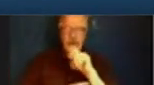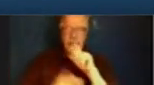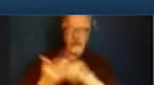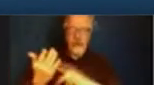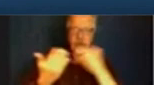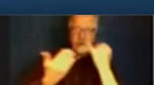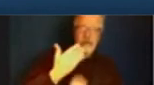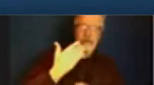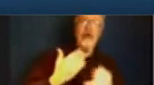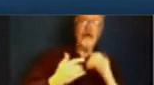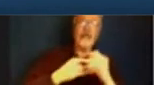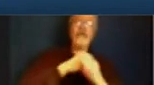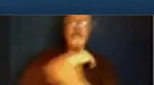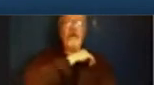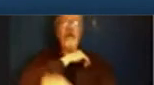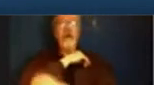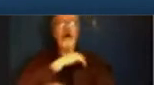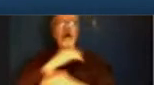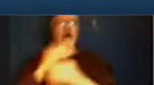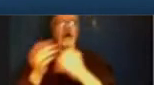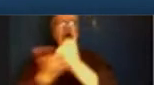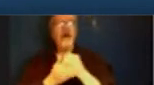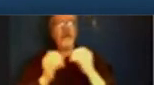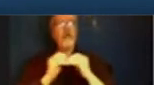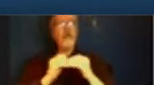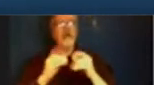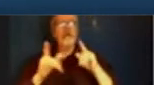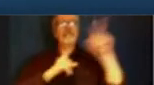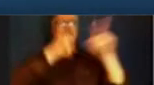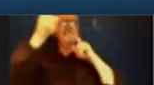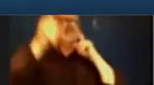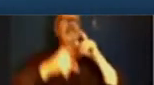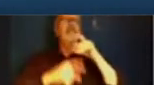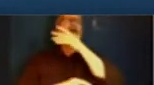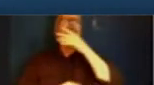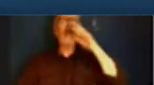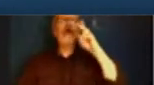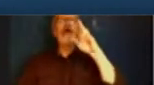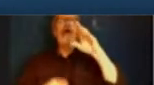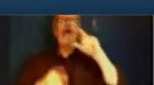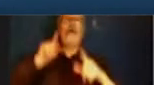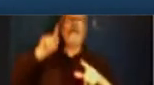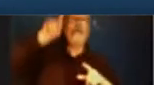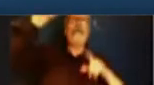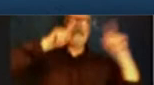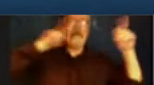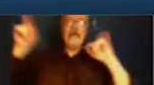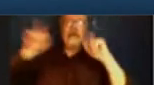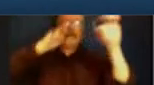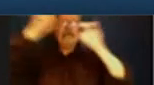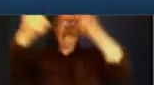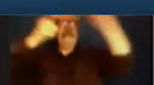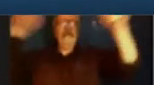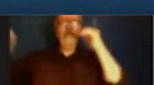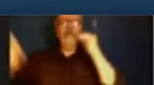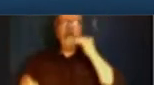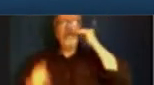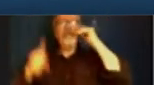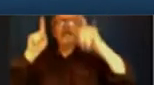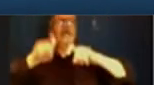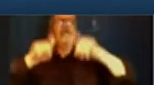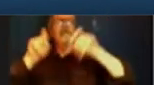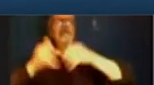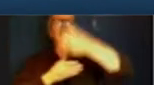counties in Washington State to get them access to home tests. And that is how we were